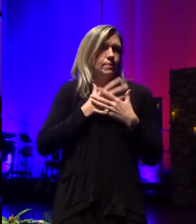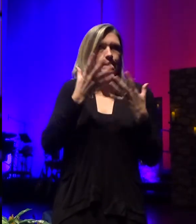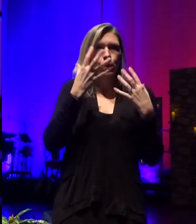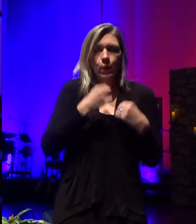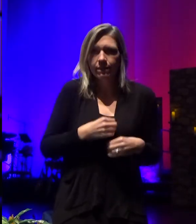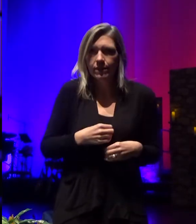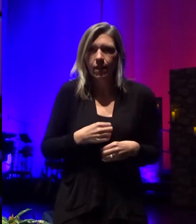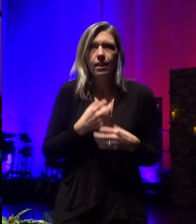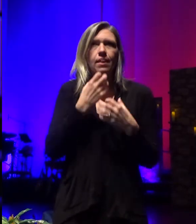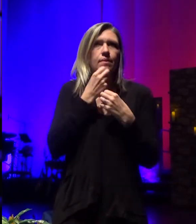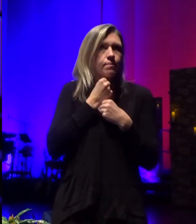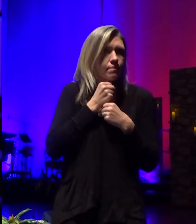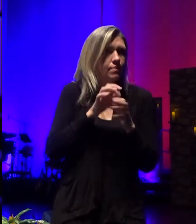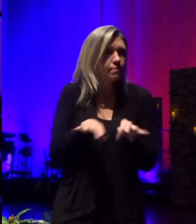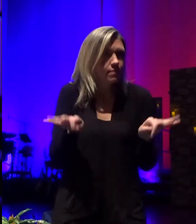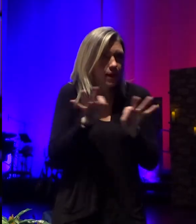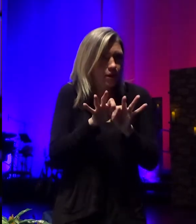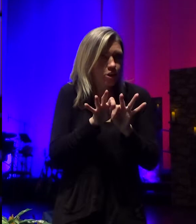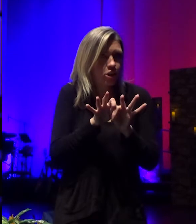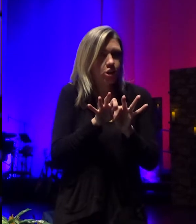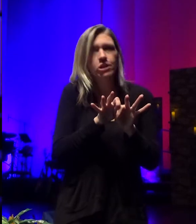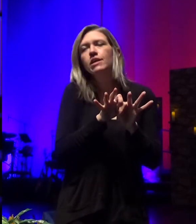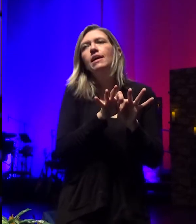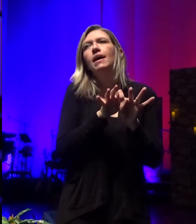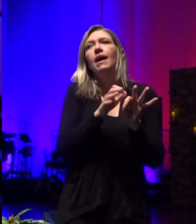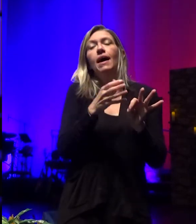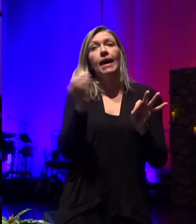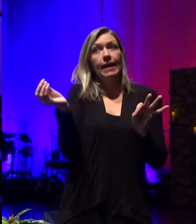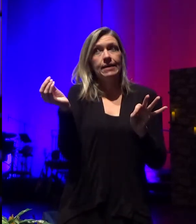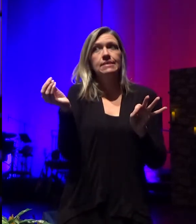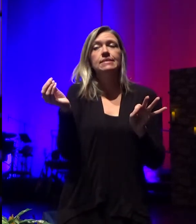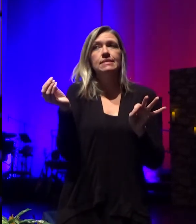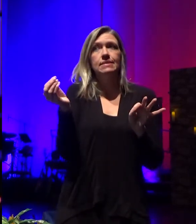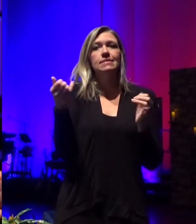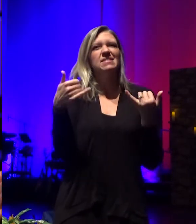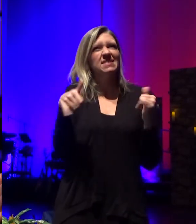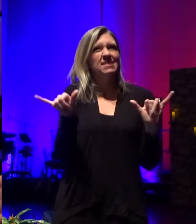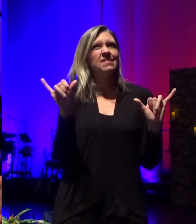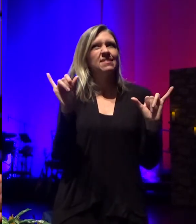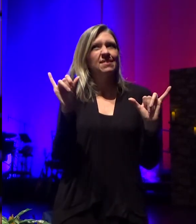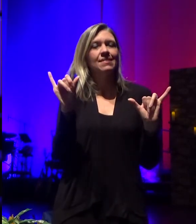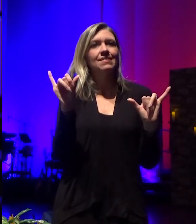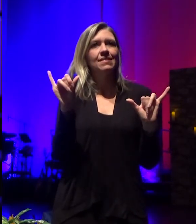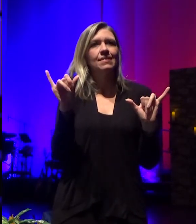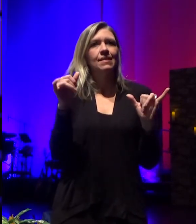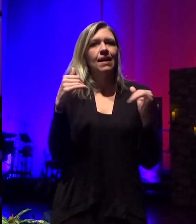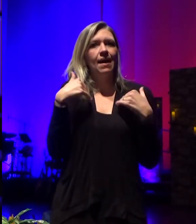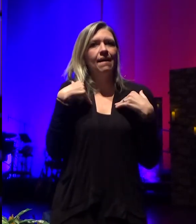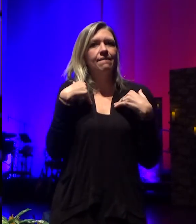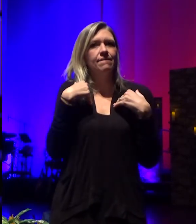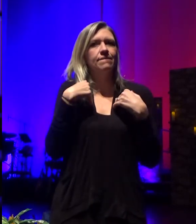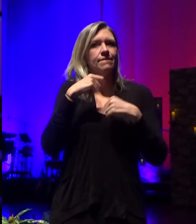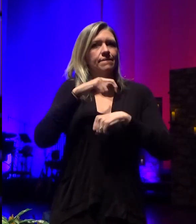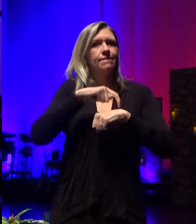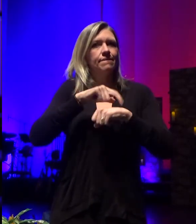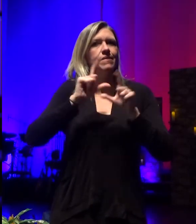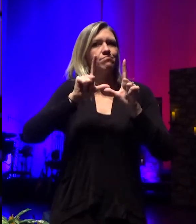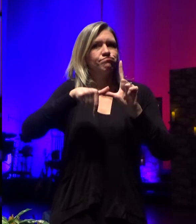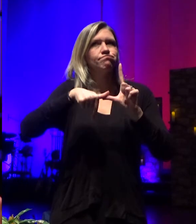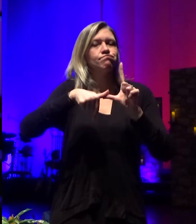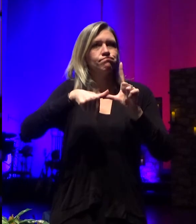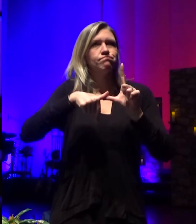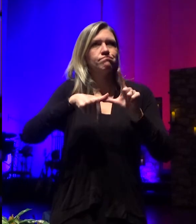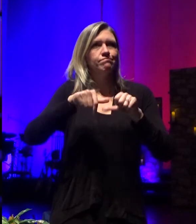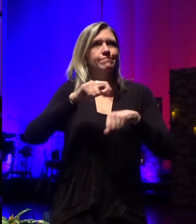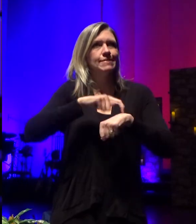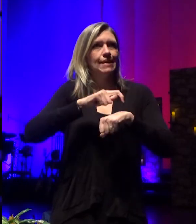they matter, and they do still have a shelf life of a